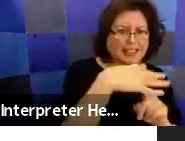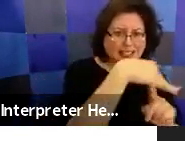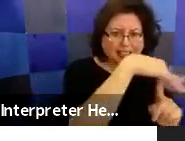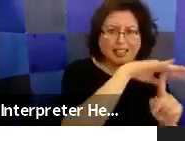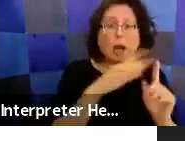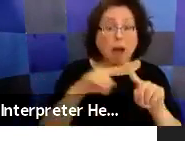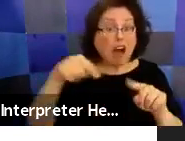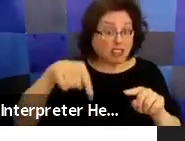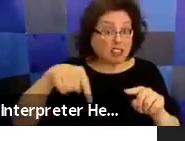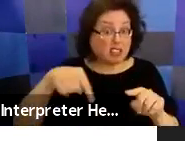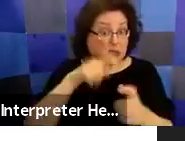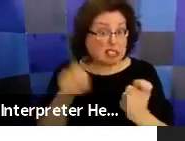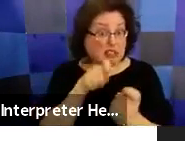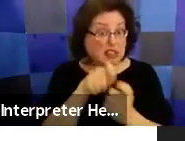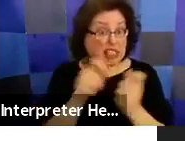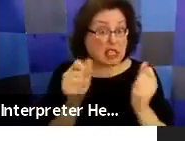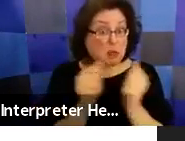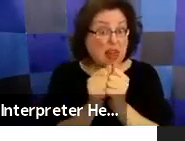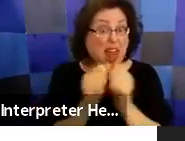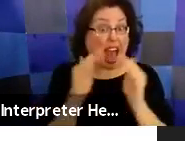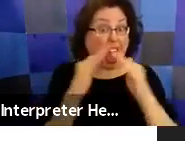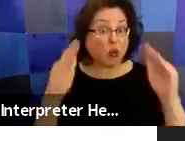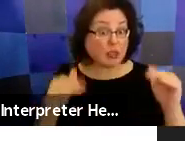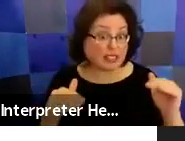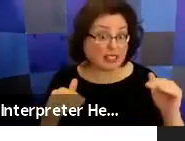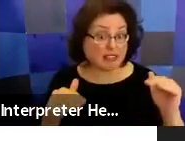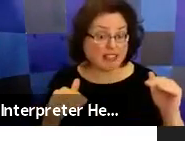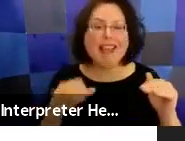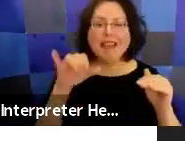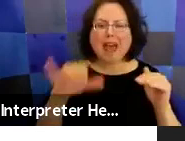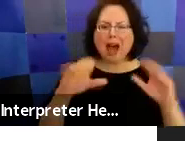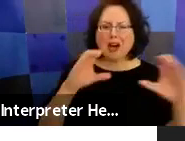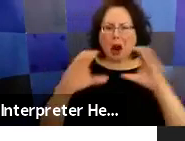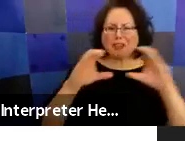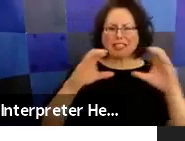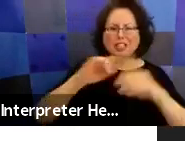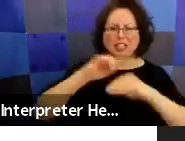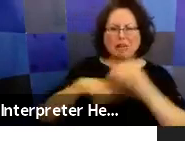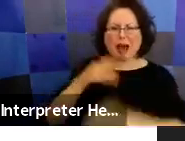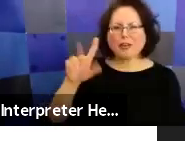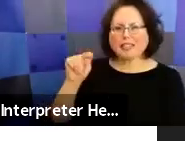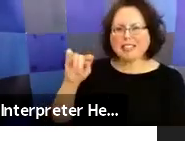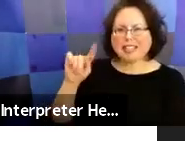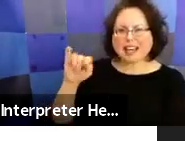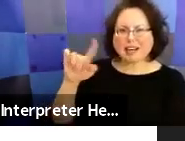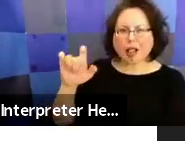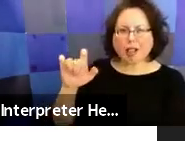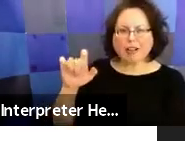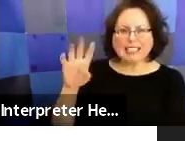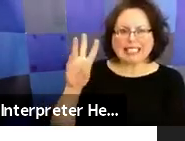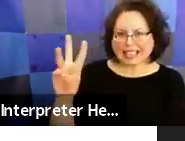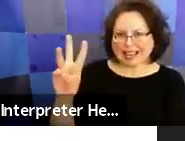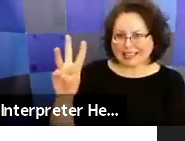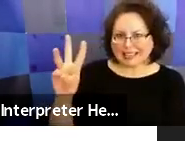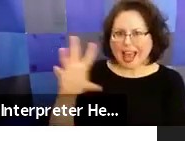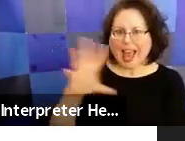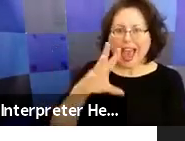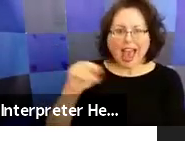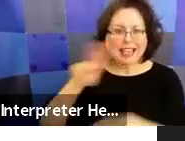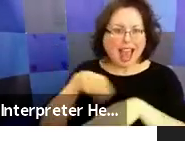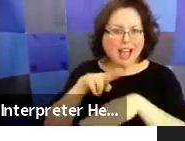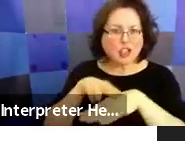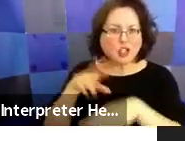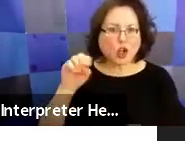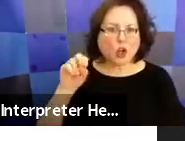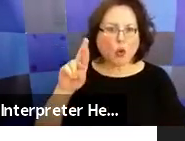with housing. And I think the conversation about Title VI and about national origin is a really good segue to start